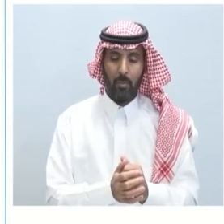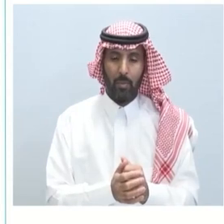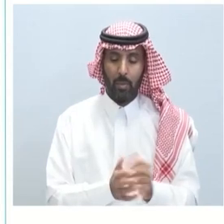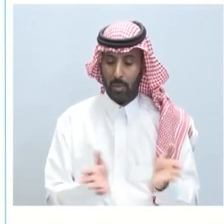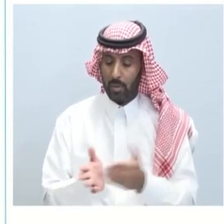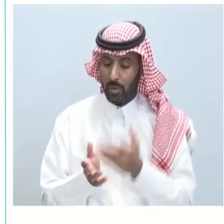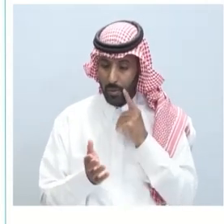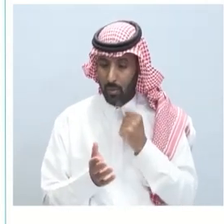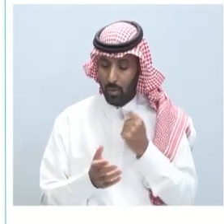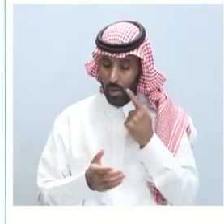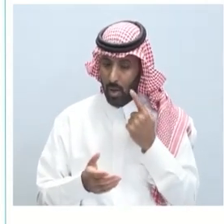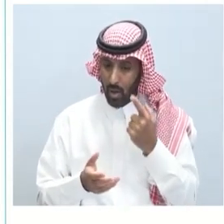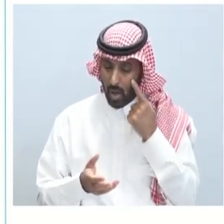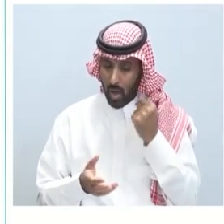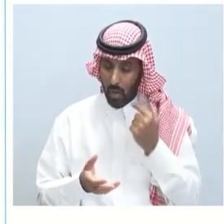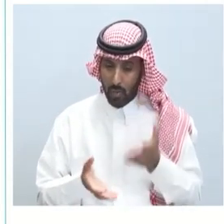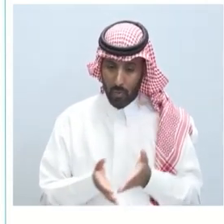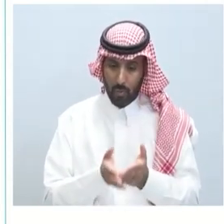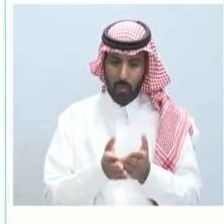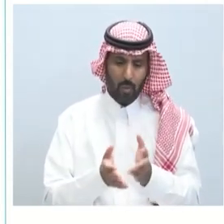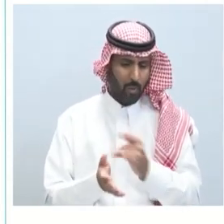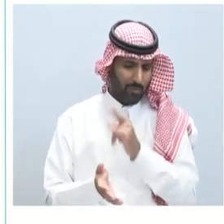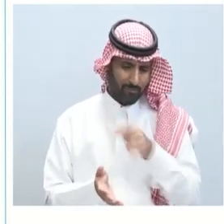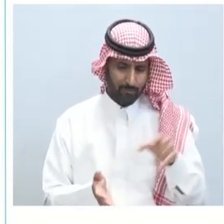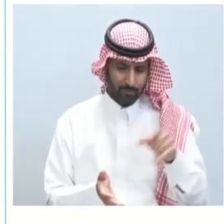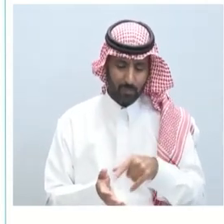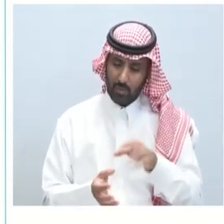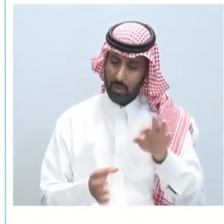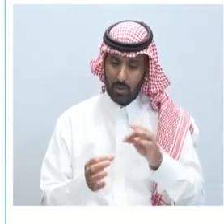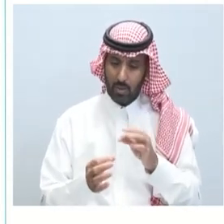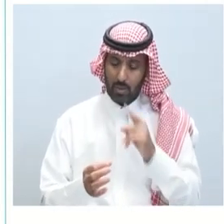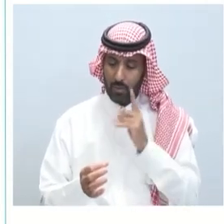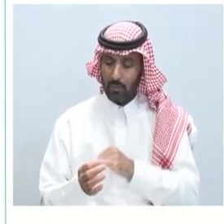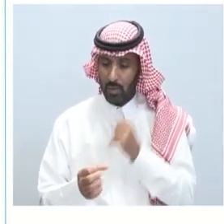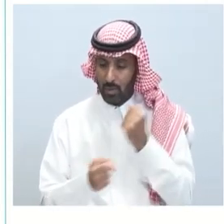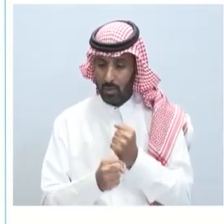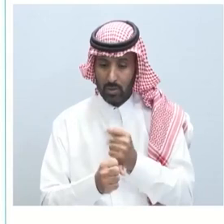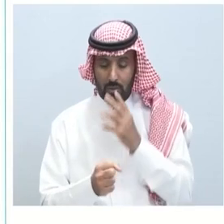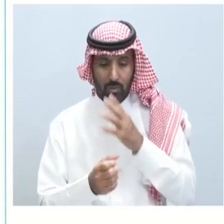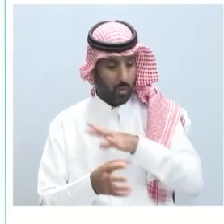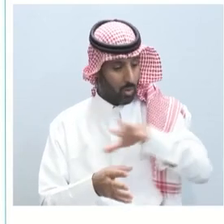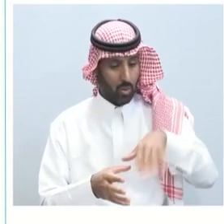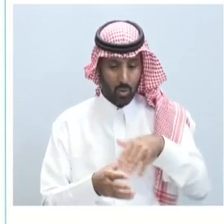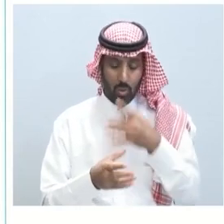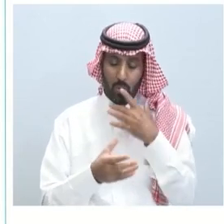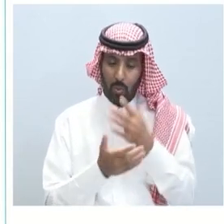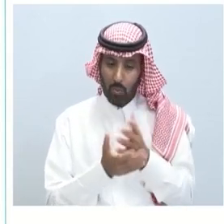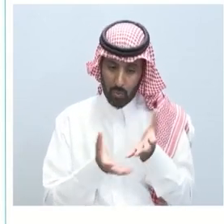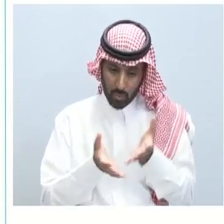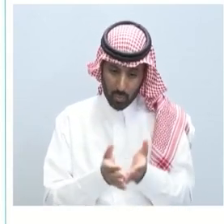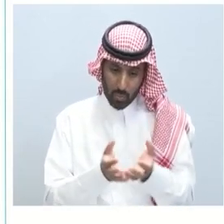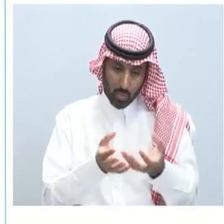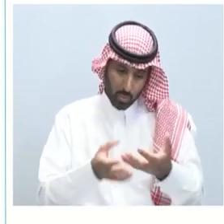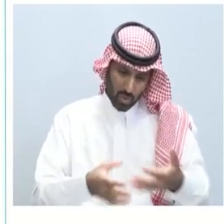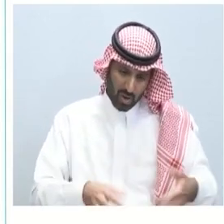Others on the lifeboat feel that this choice is morally wrong. They say that if he did nothing, then even if none of them survived, at